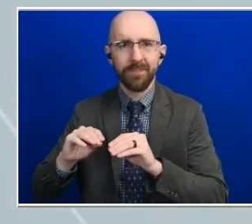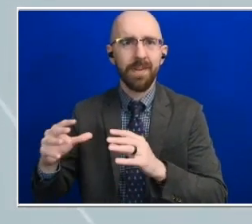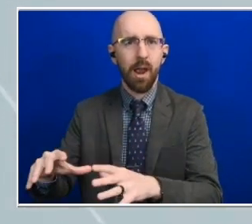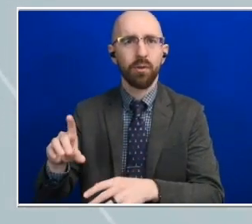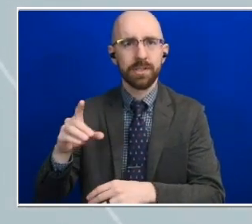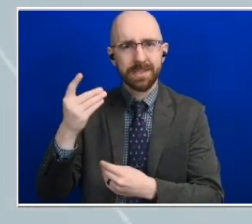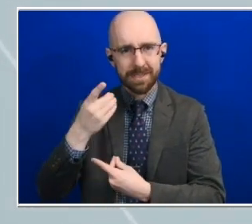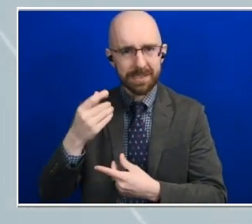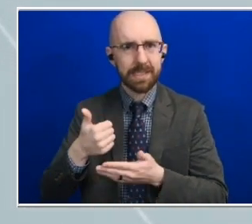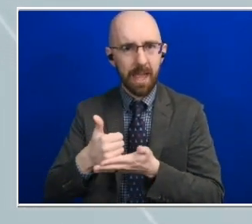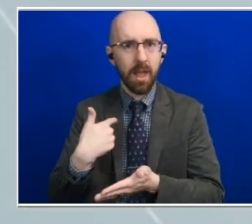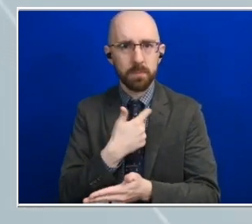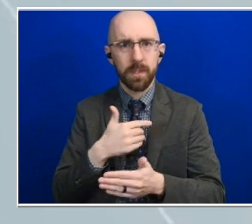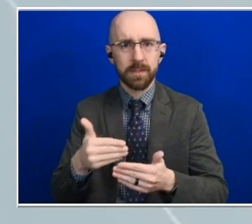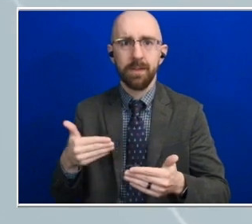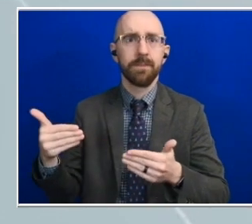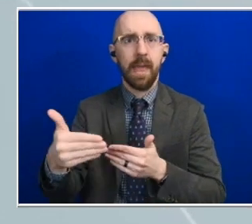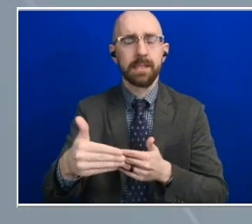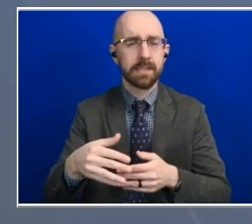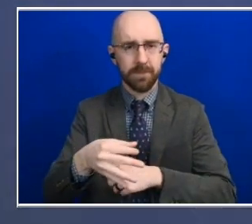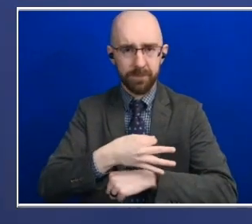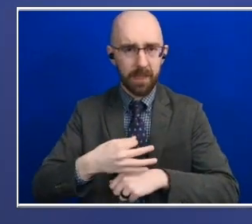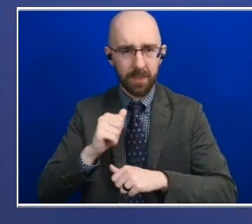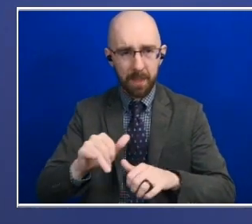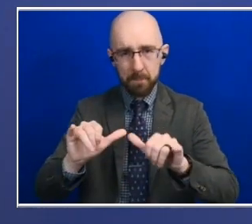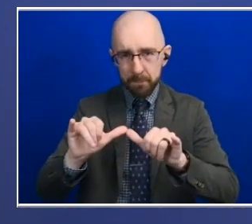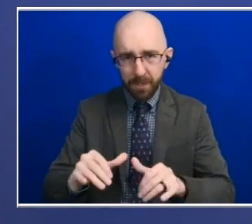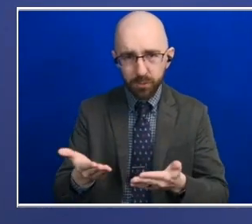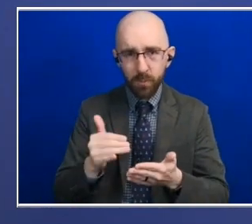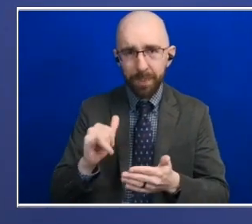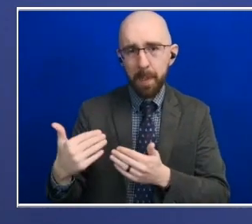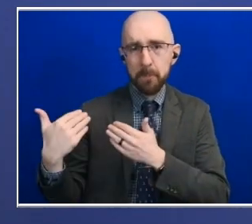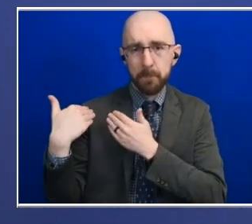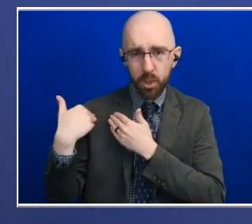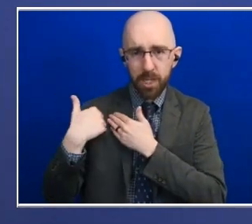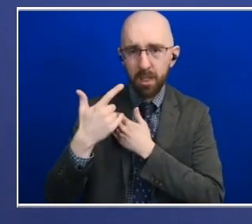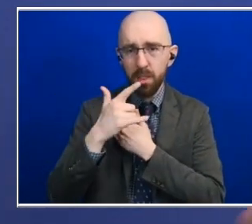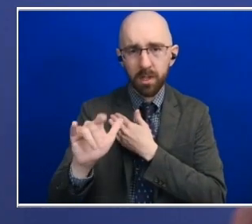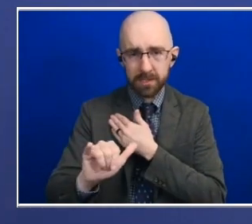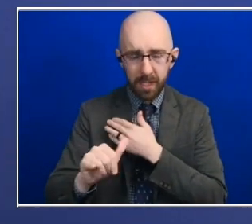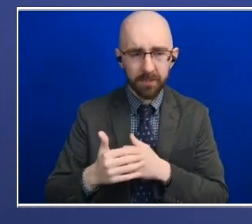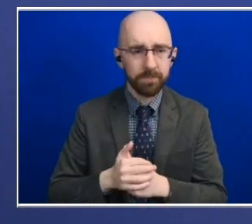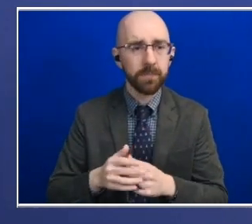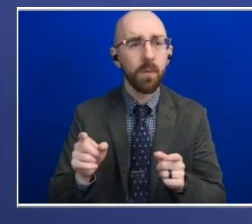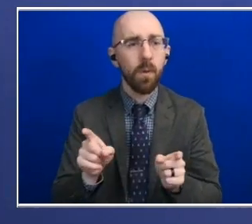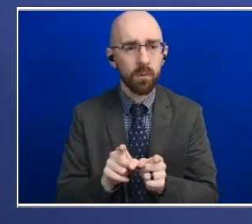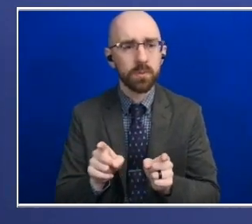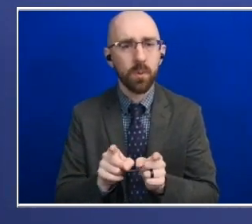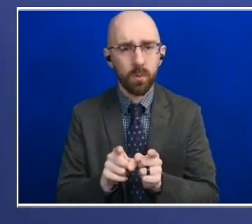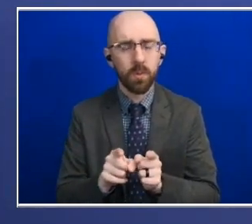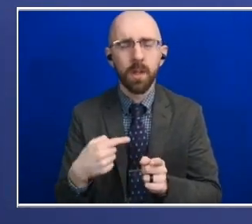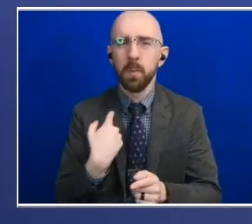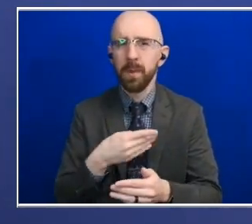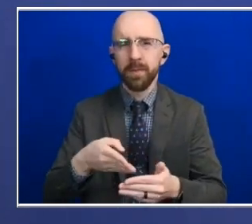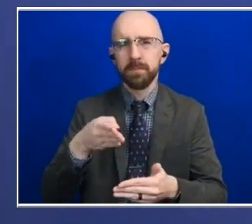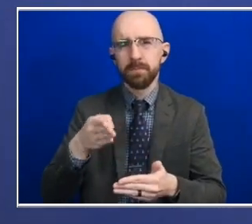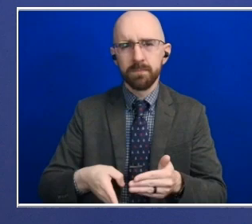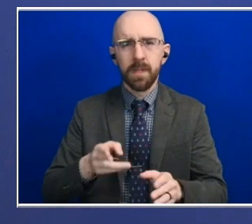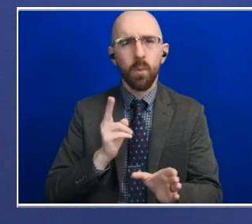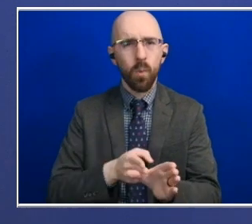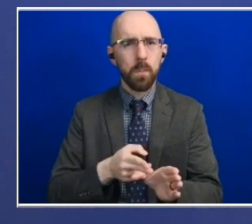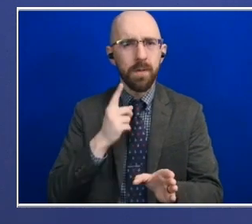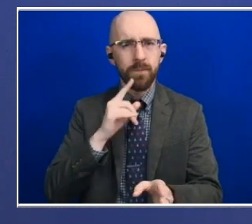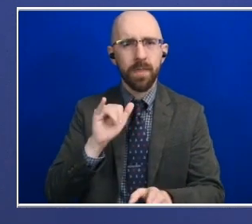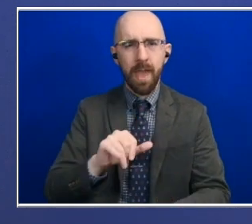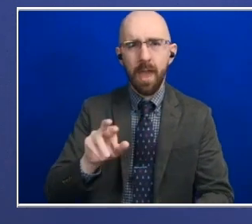the field because you can measure what that burden is. We have also, and we've completed enrollment for that Recover Vital trial. We're